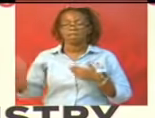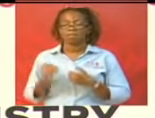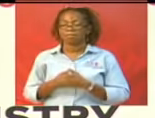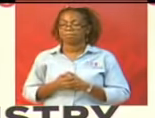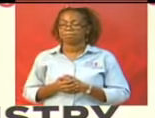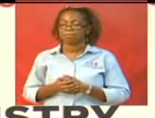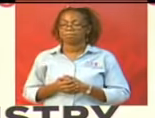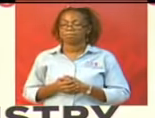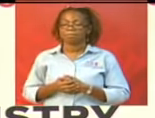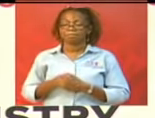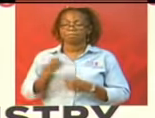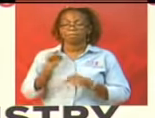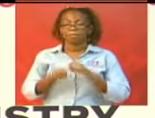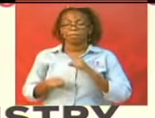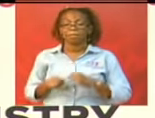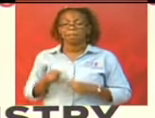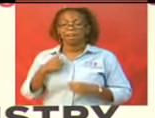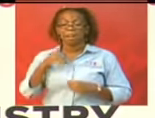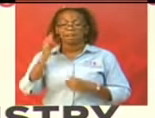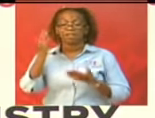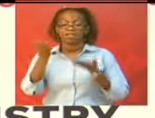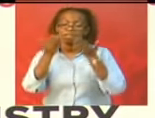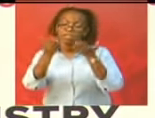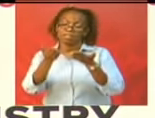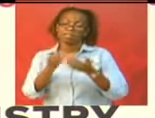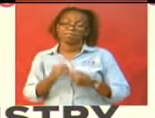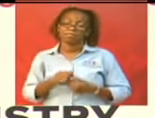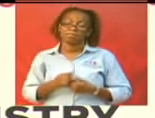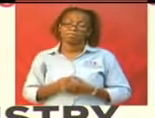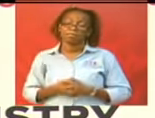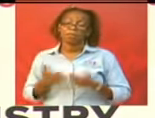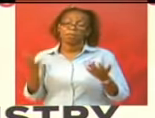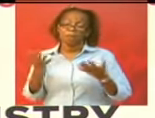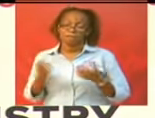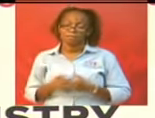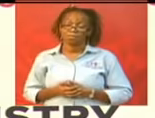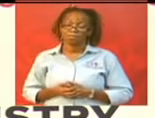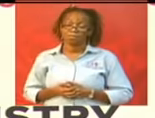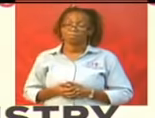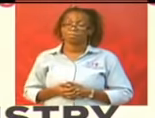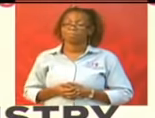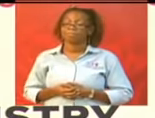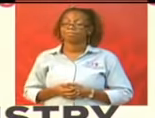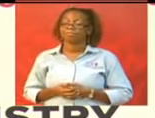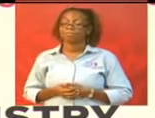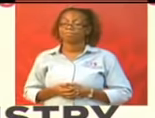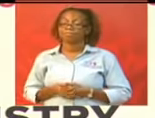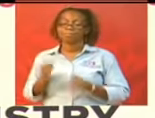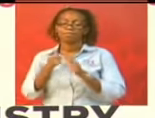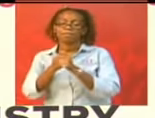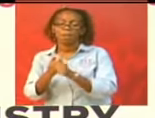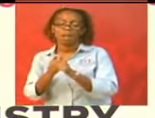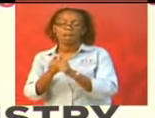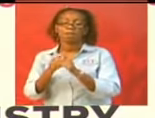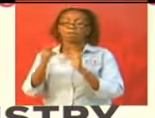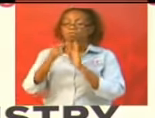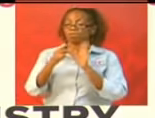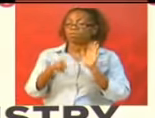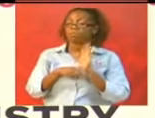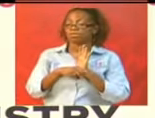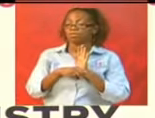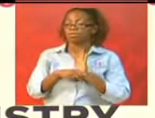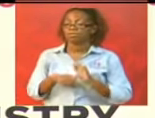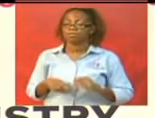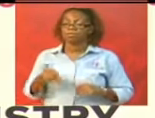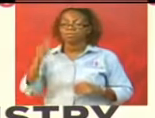time. So what I would suggest is that we follow the national protocol across the board, be guided by the CMOH as to when it is safe for someone